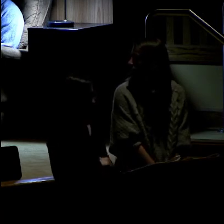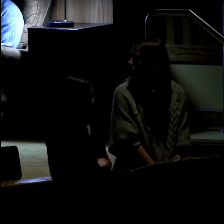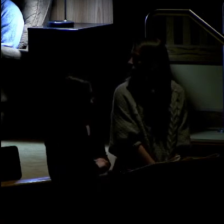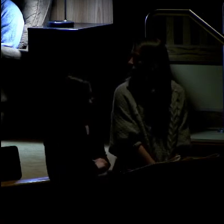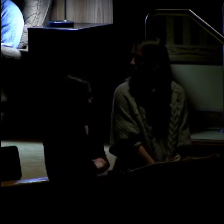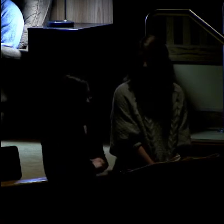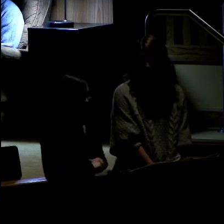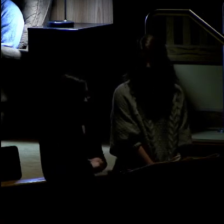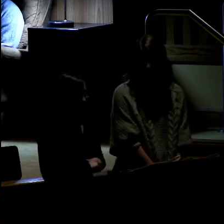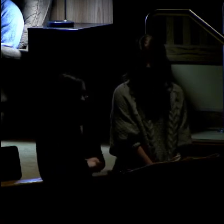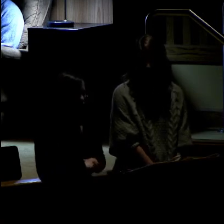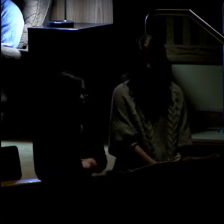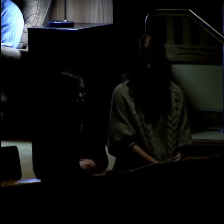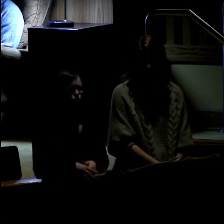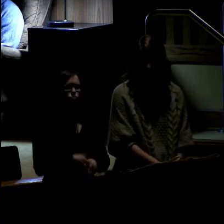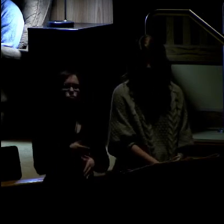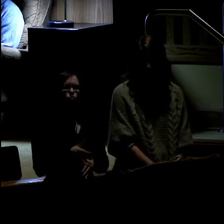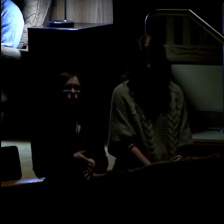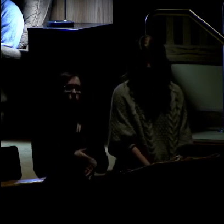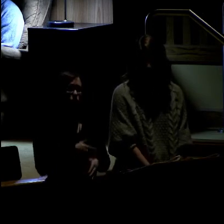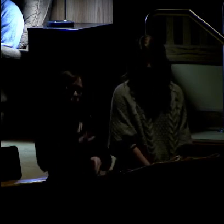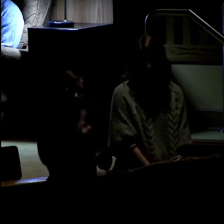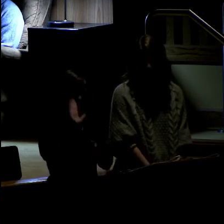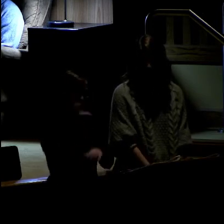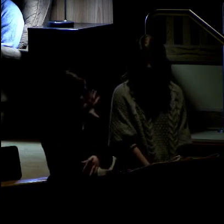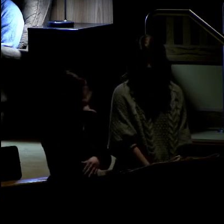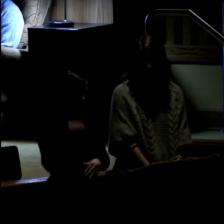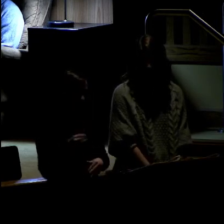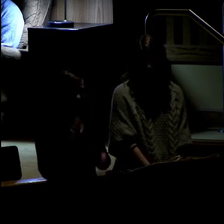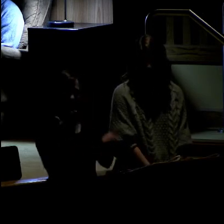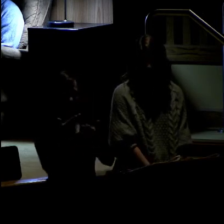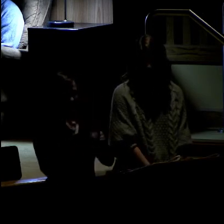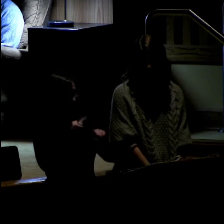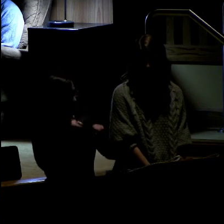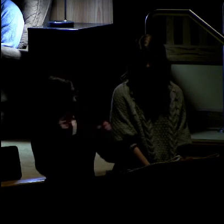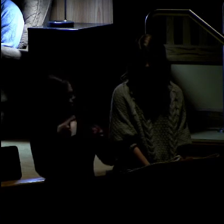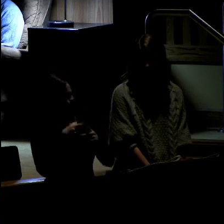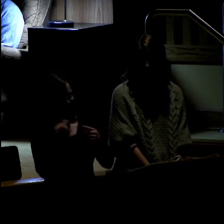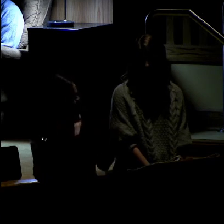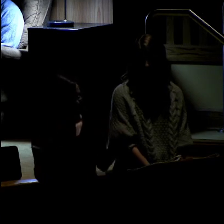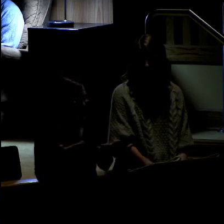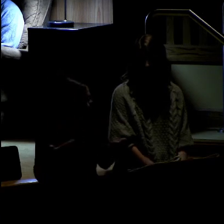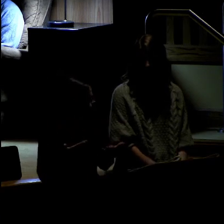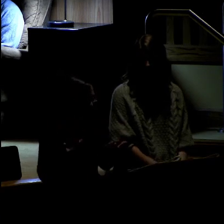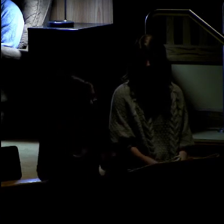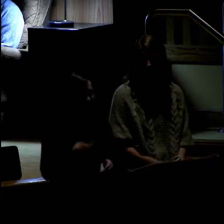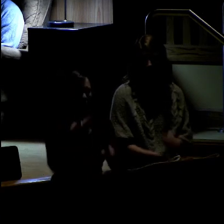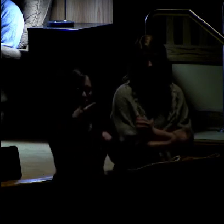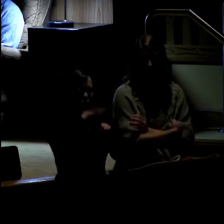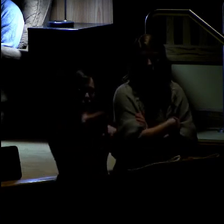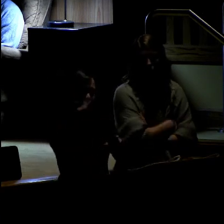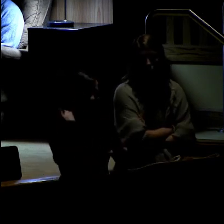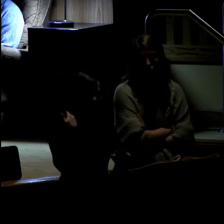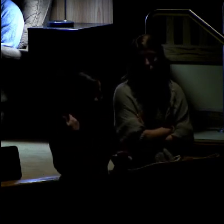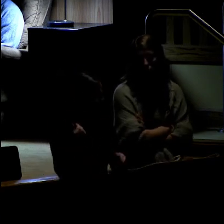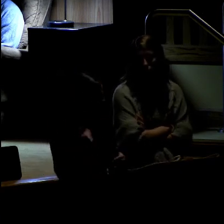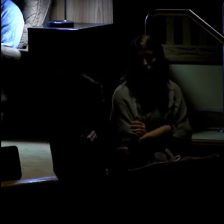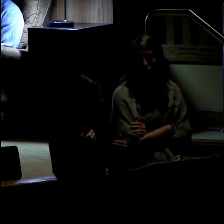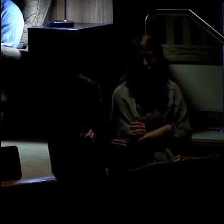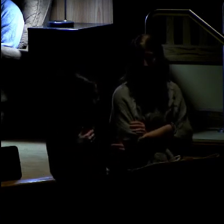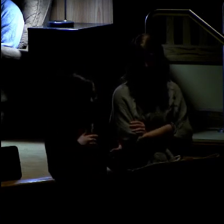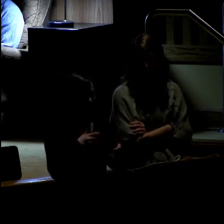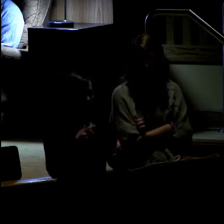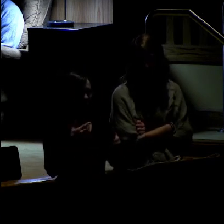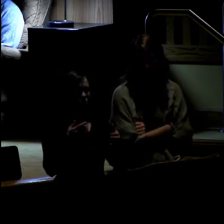In the rainforests of Africa, Sunday morning services are a lot different than they are here. For instance, just 2 months ago at our church plant in Koje, it